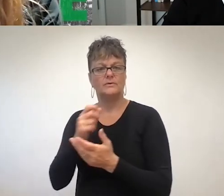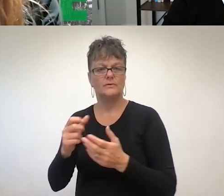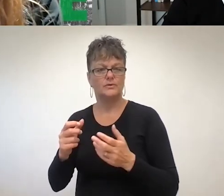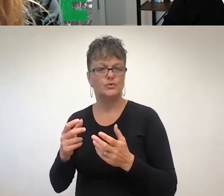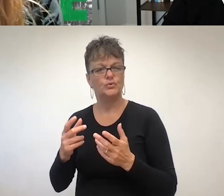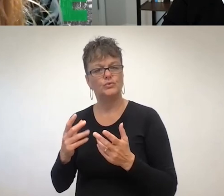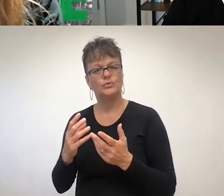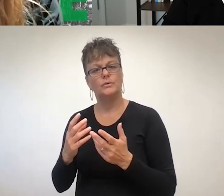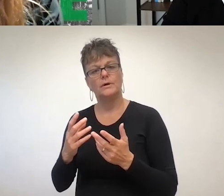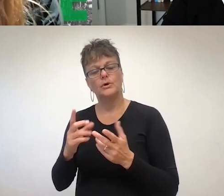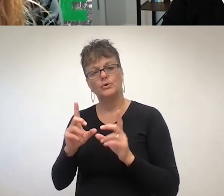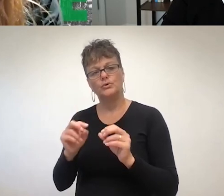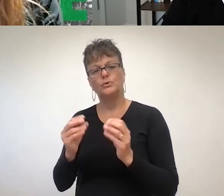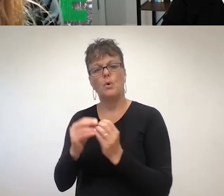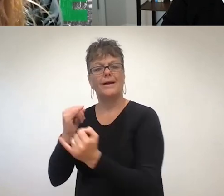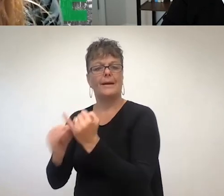All right.